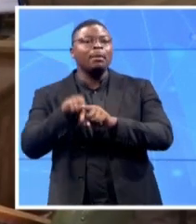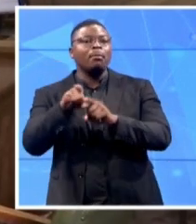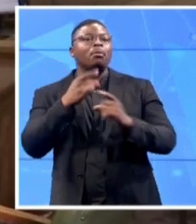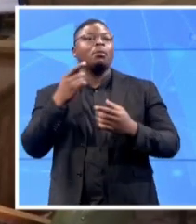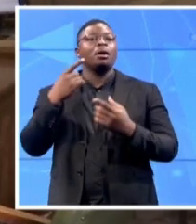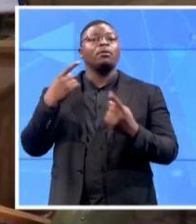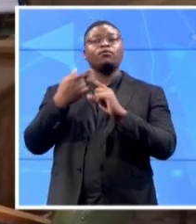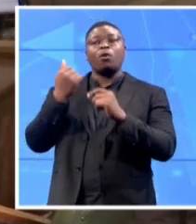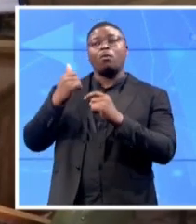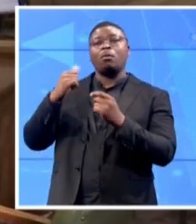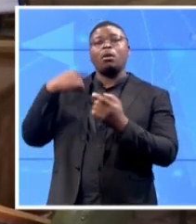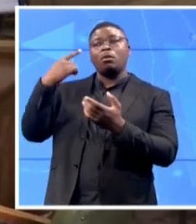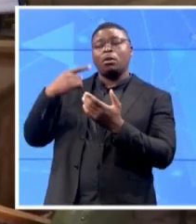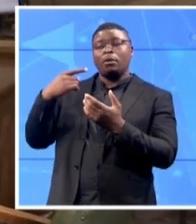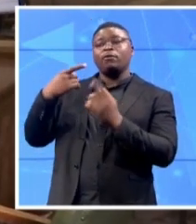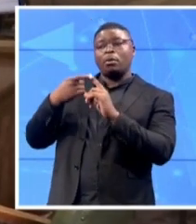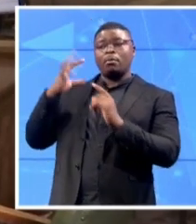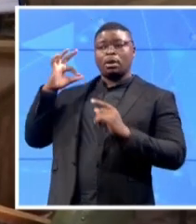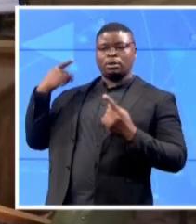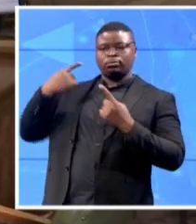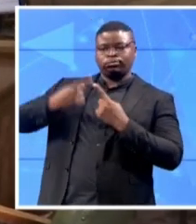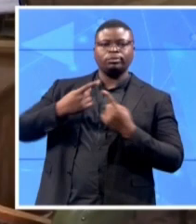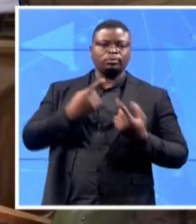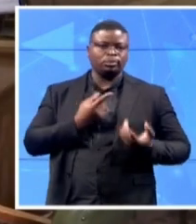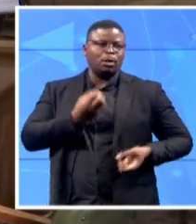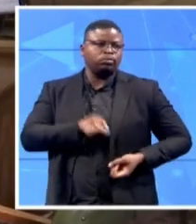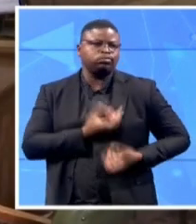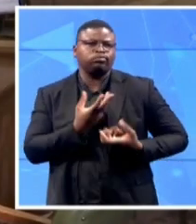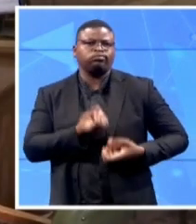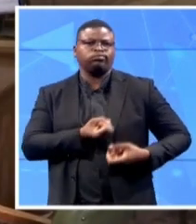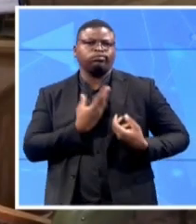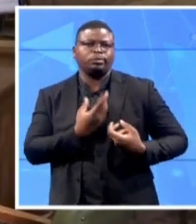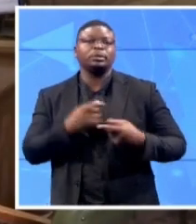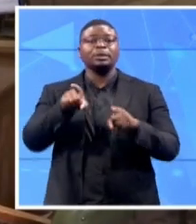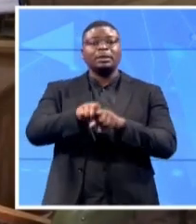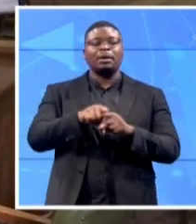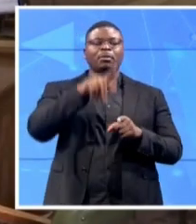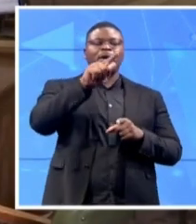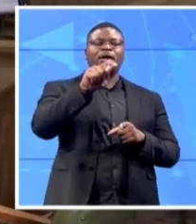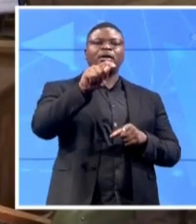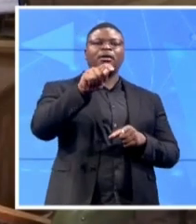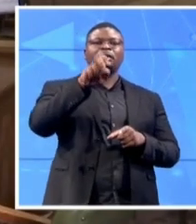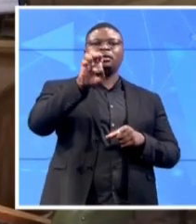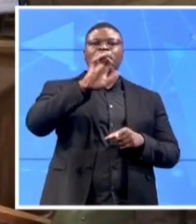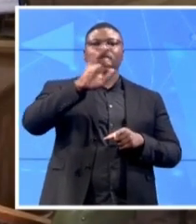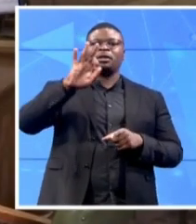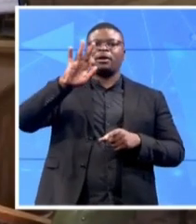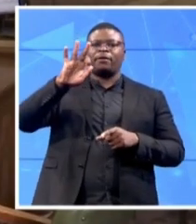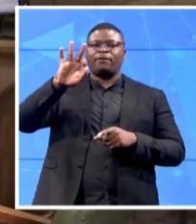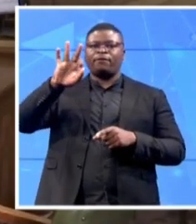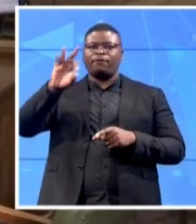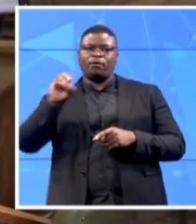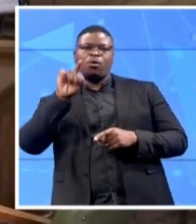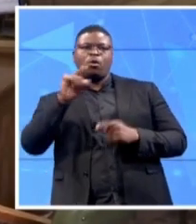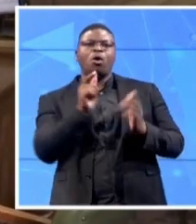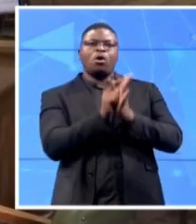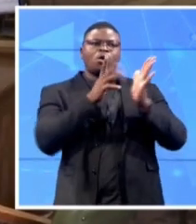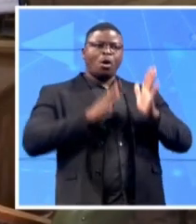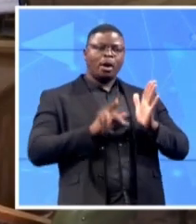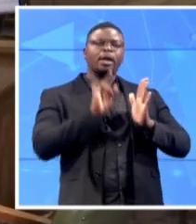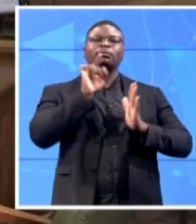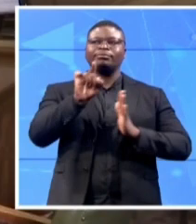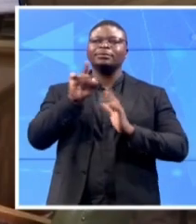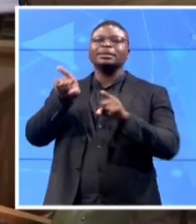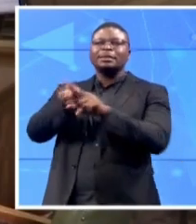by Advocate Thabo, which is the defense lawyer for accused 1 to 4, including the person who's alleged to have been